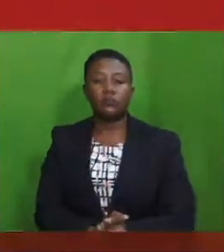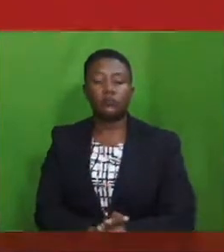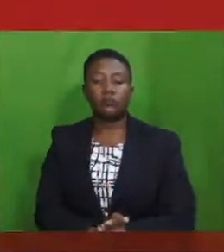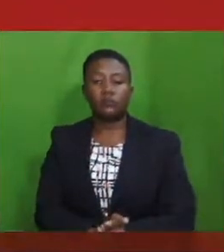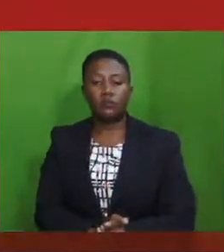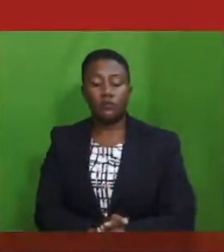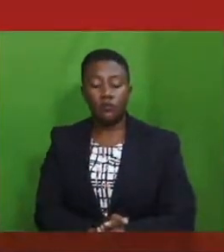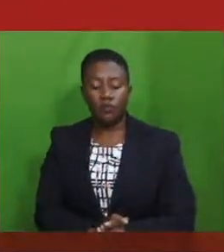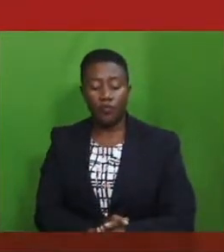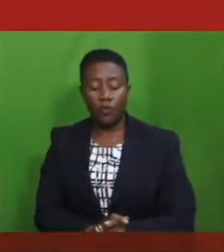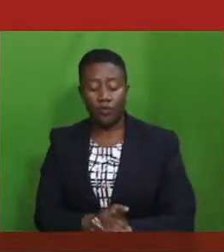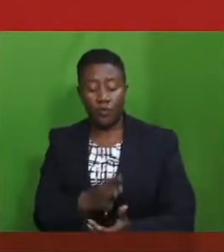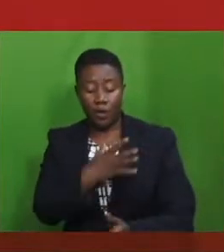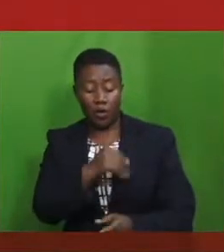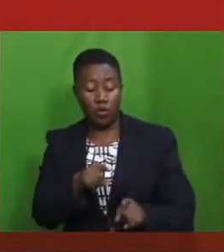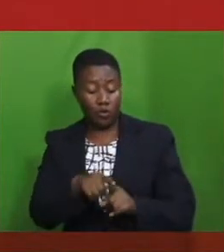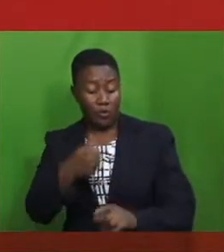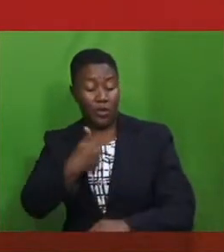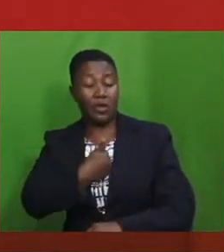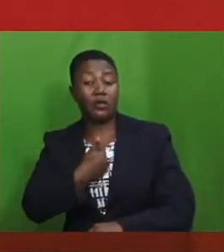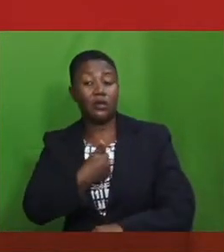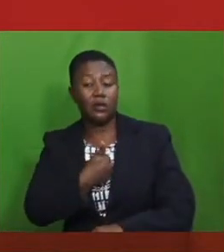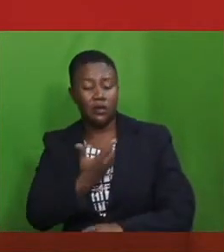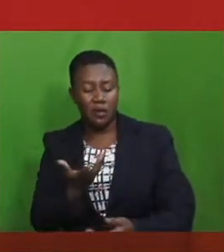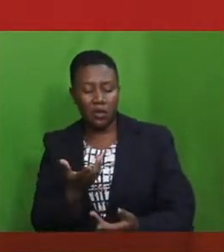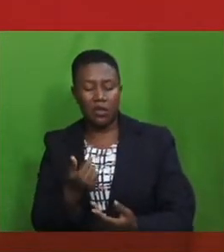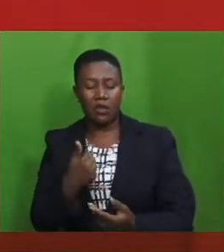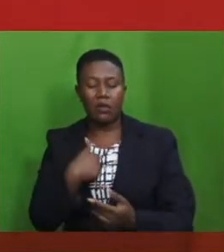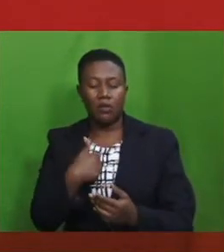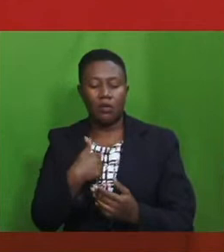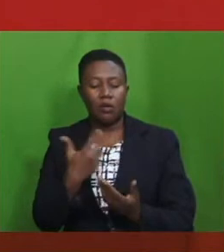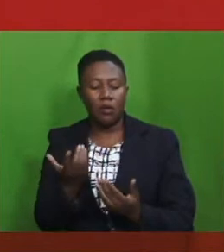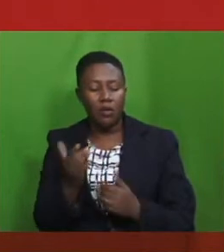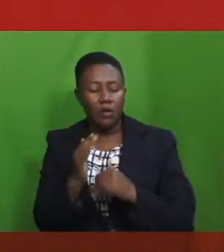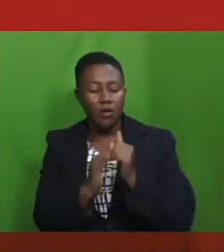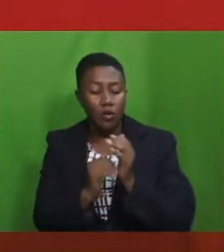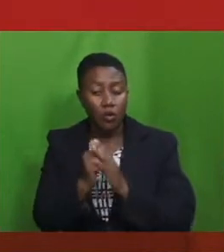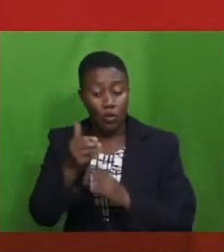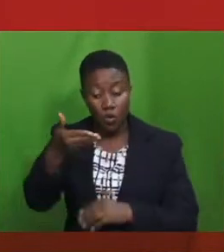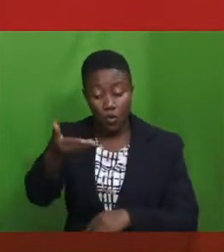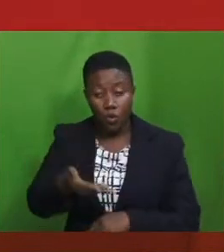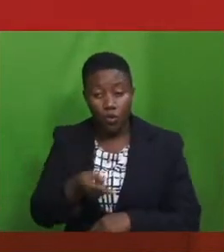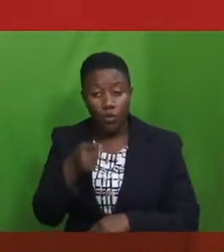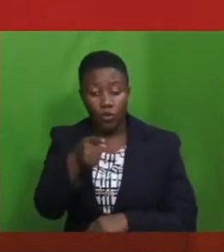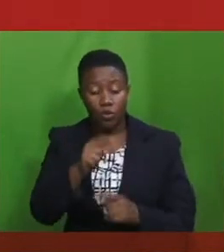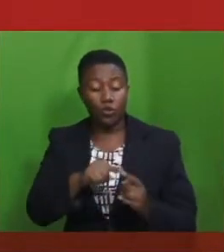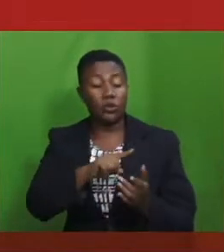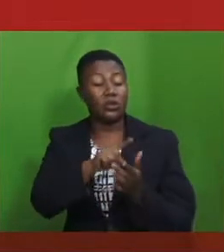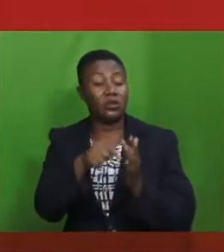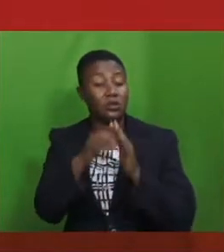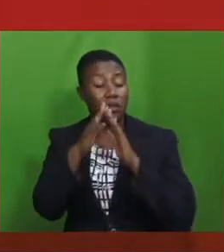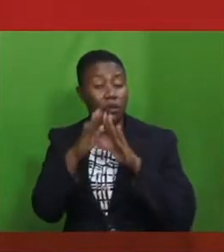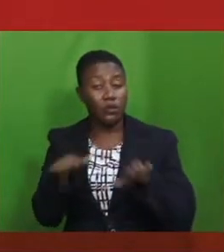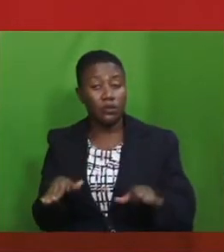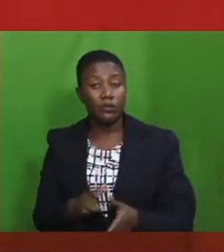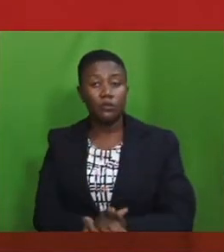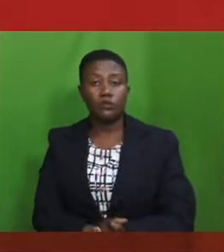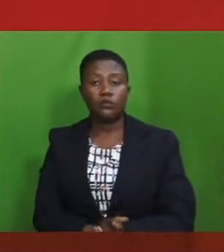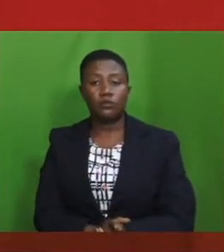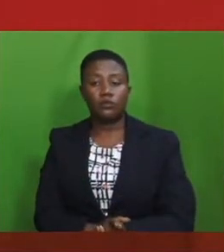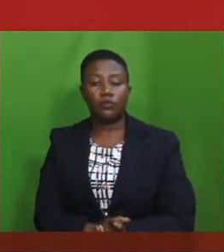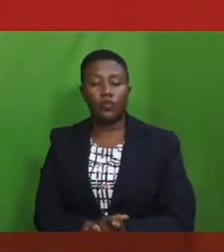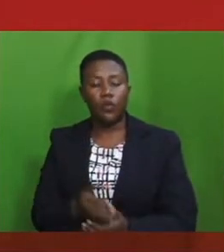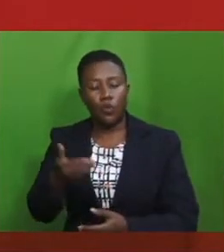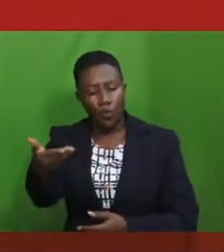and on my part, I warmly welcome you to this august house. You are